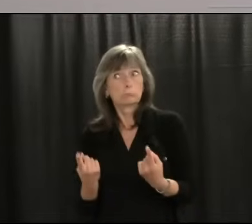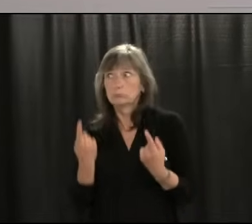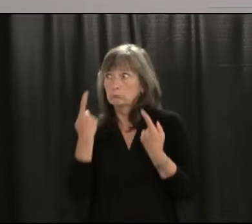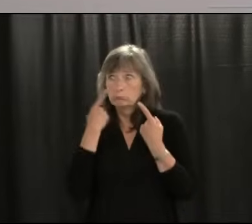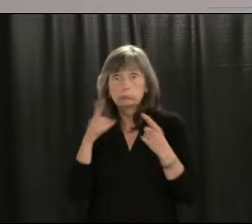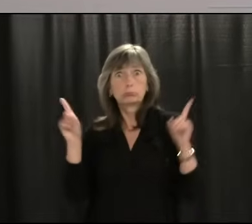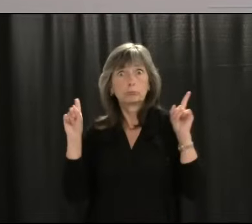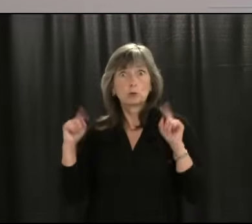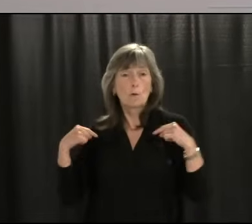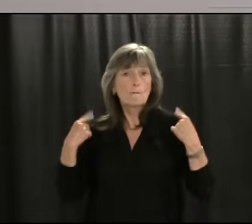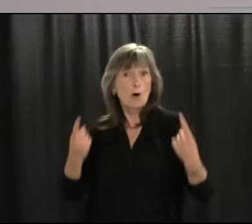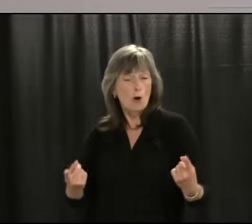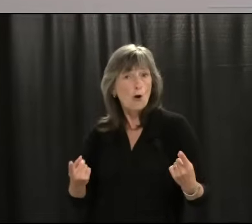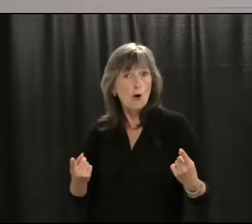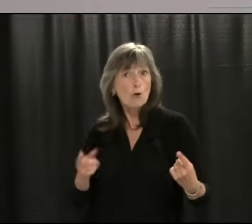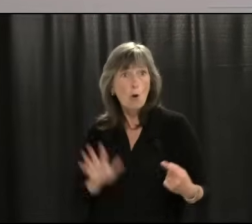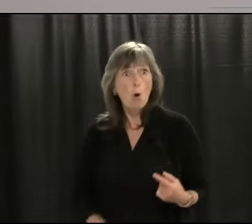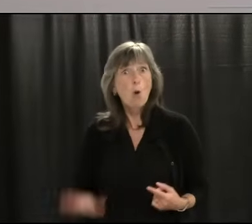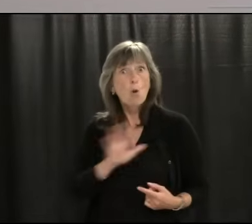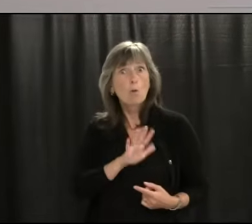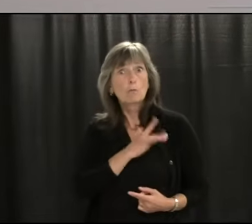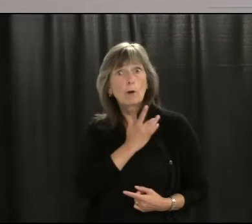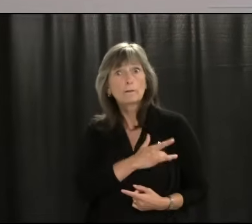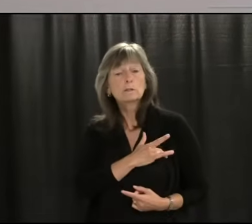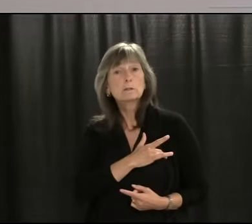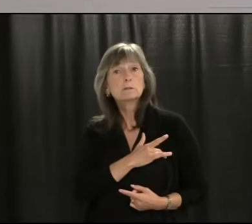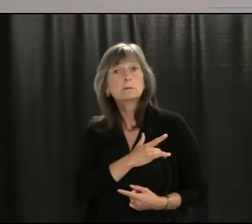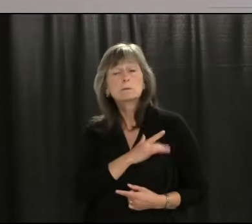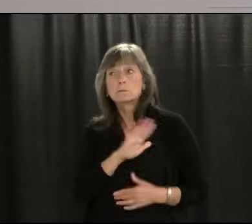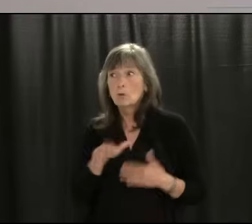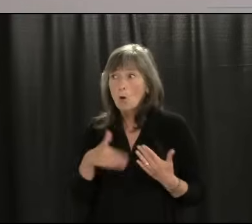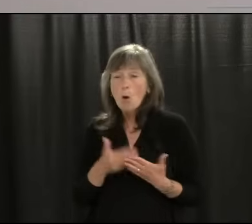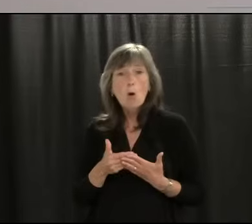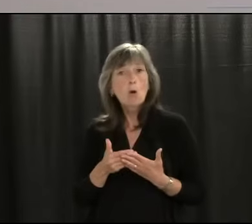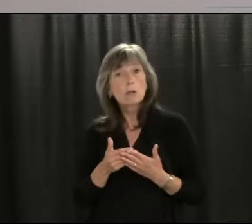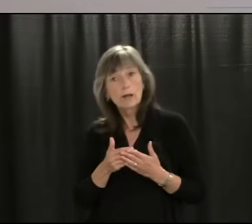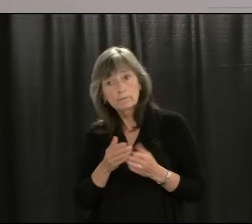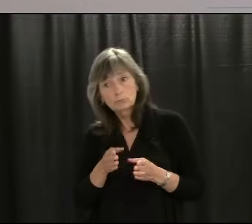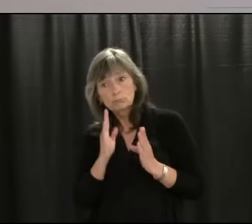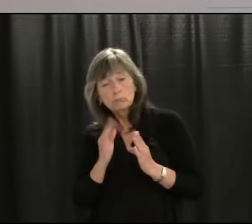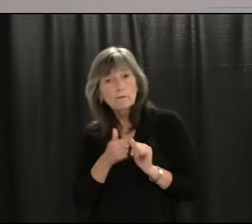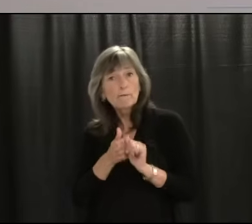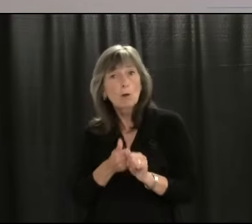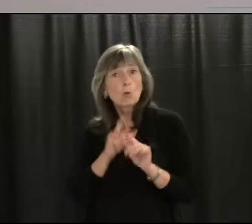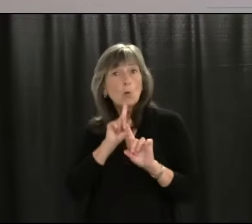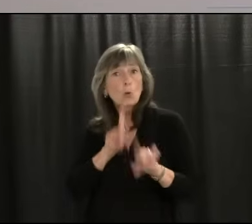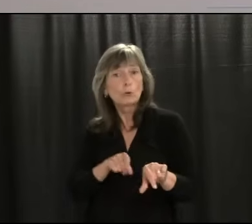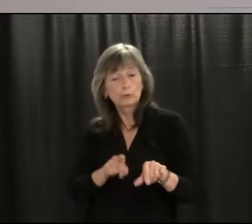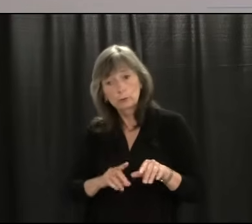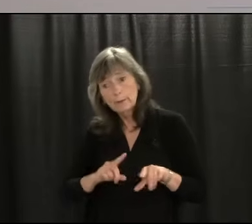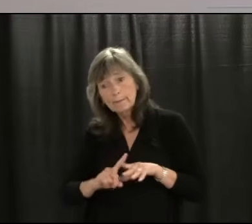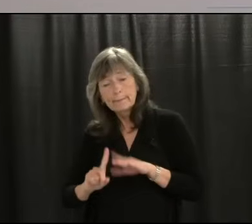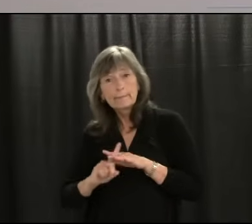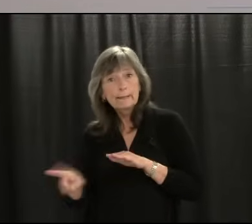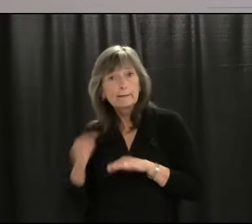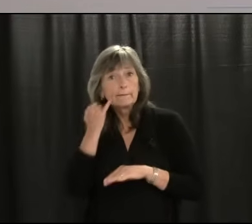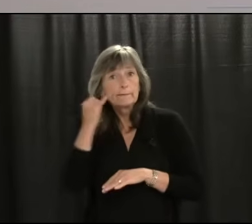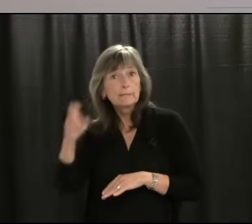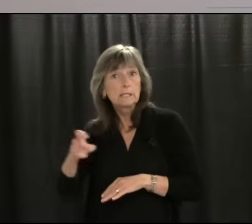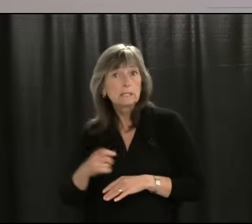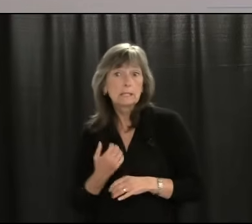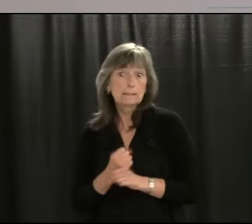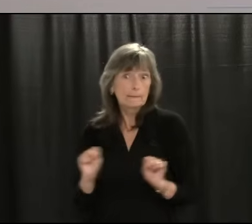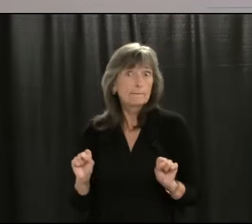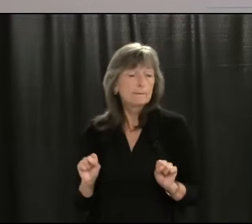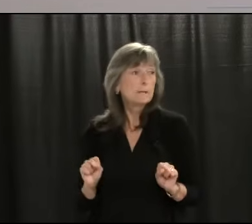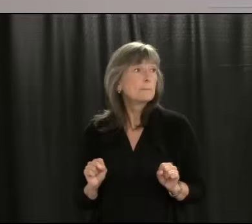perfectly in fires throughout the province this summer. Everybody has paid attention to the orders, and everybody's safe. I'd just add Yeah. to that,